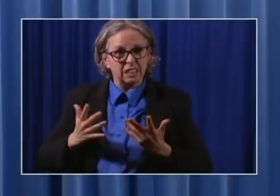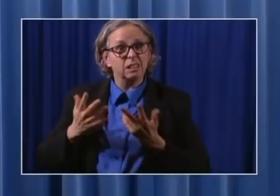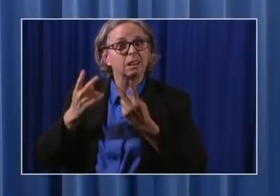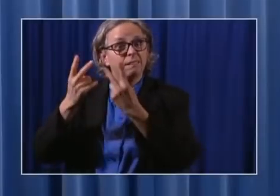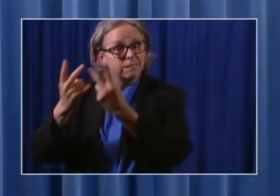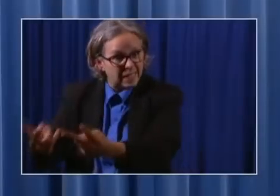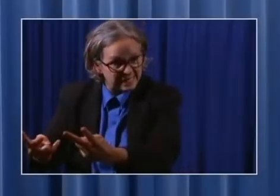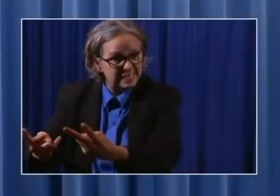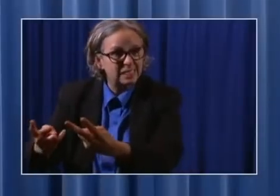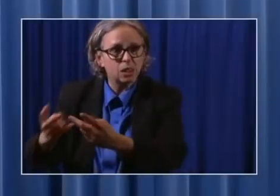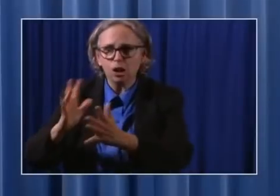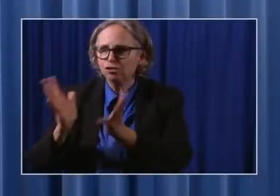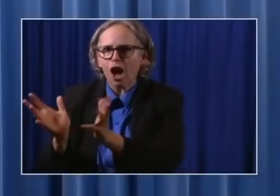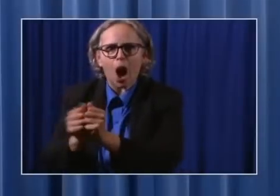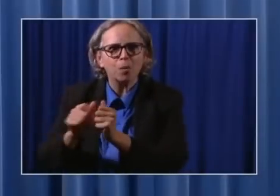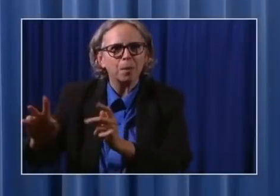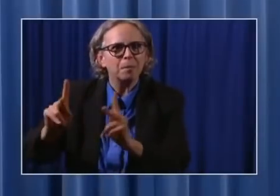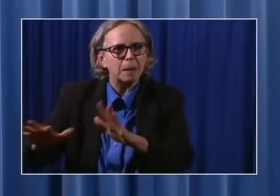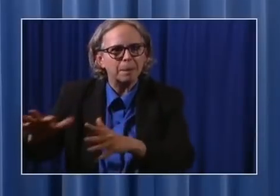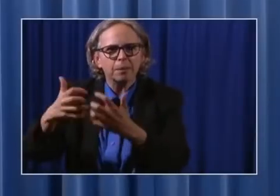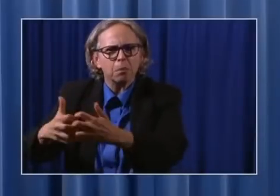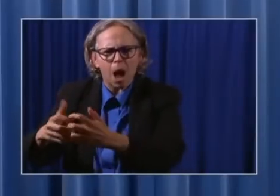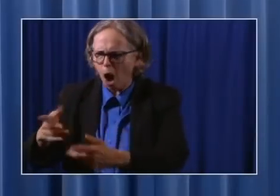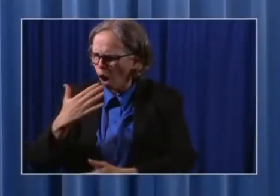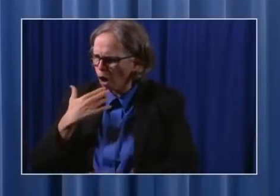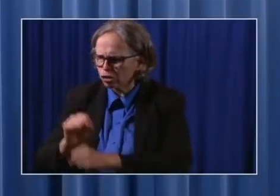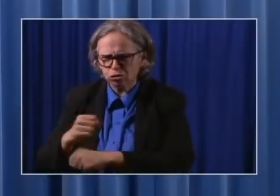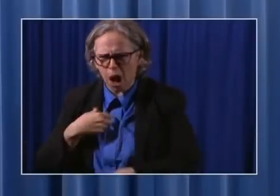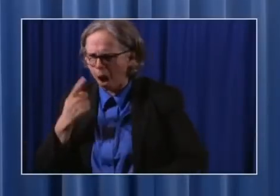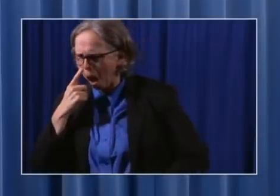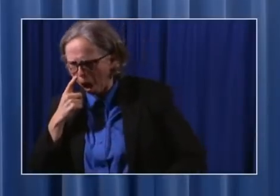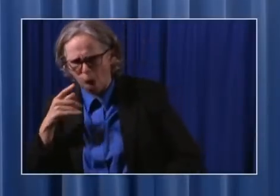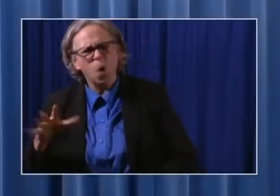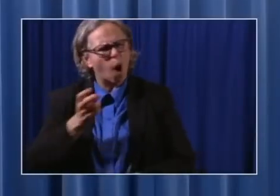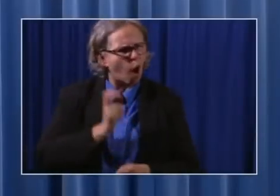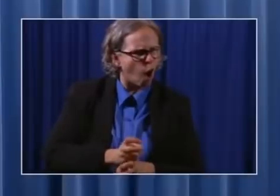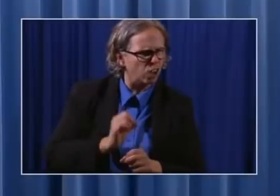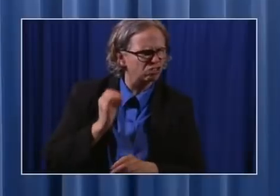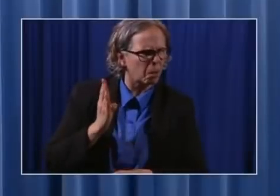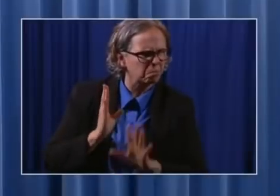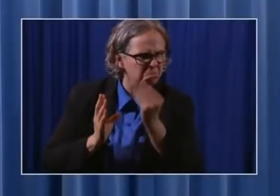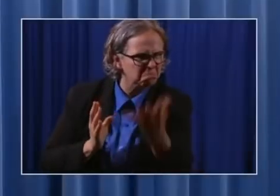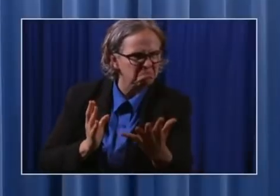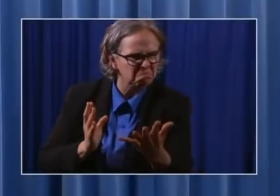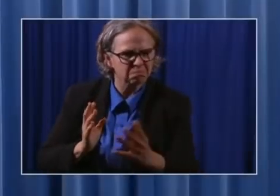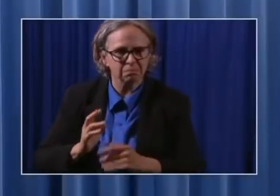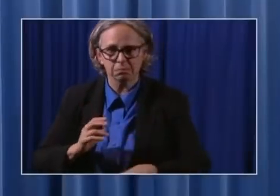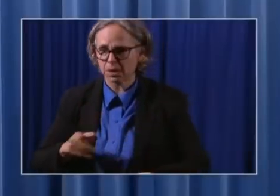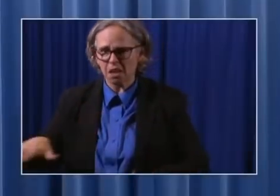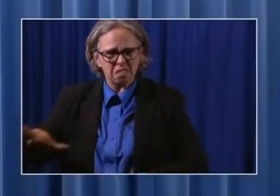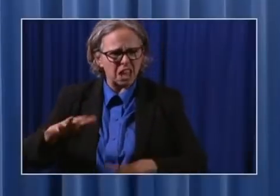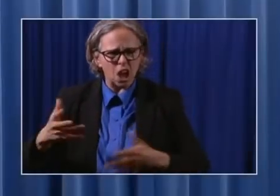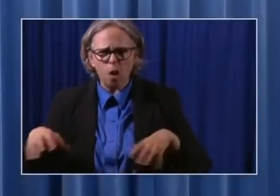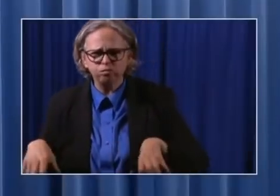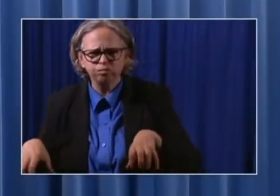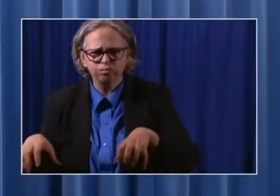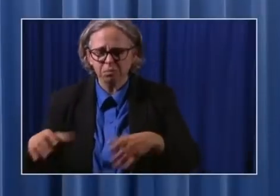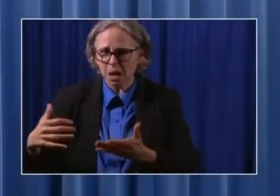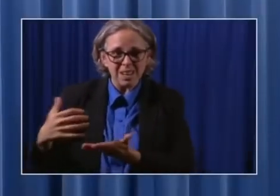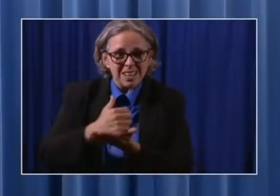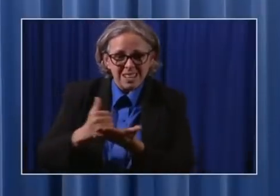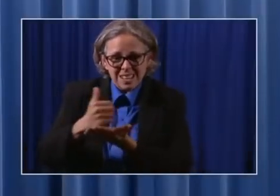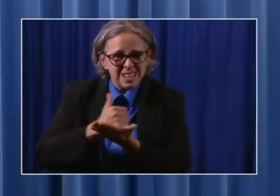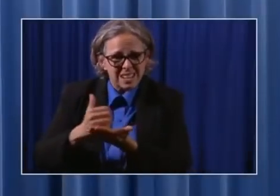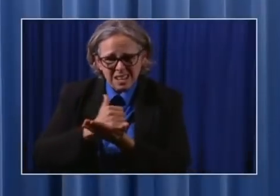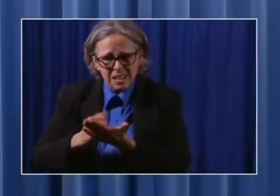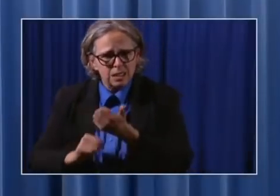job, and they're doing a good job, and a tough job. So their livelihood is at stake. Their families are at